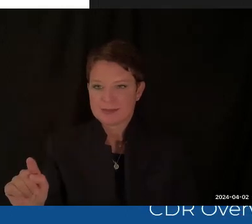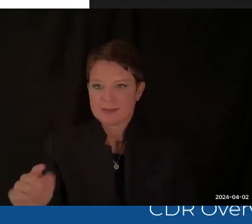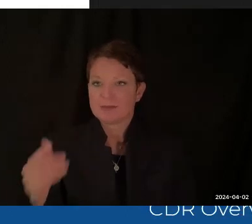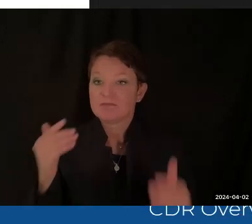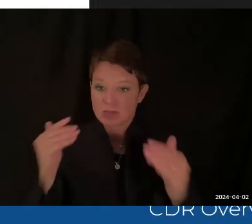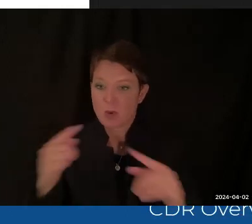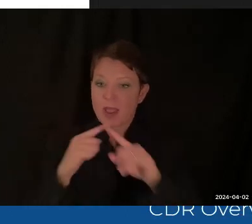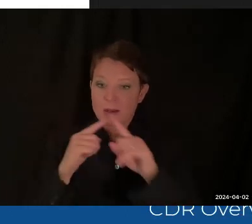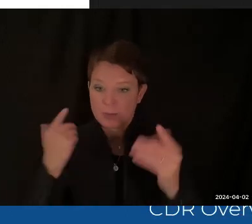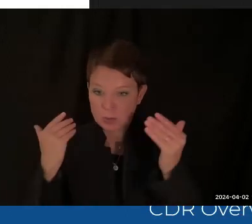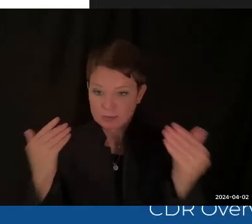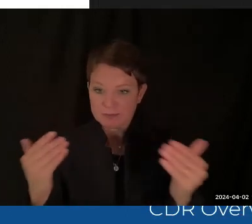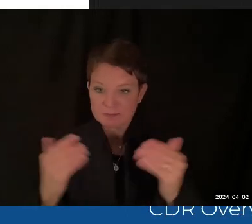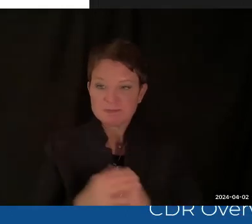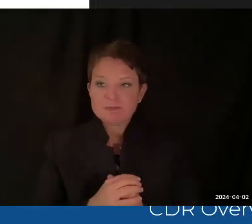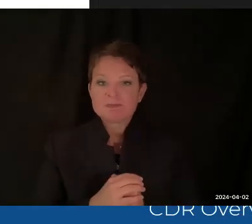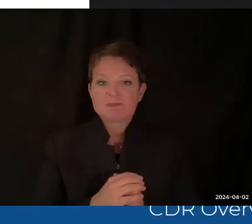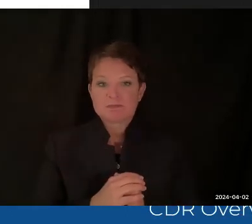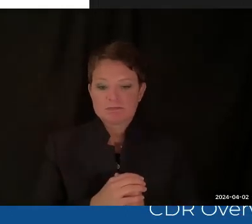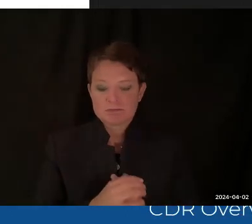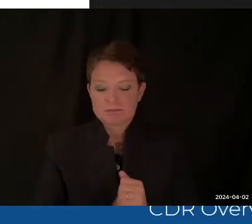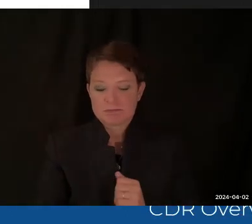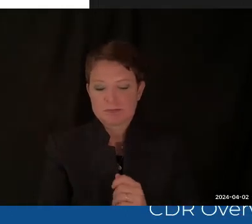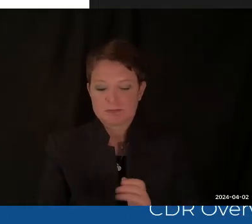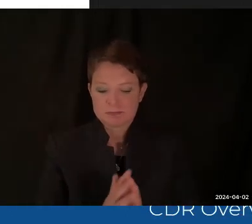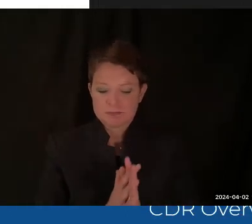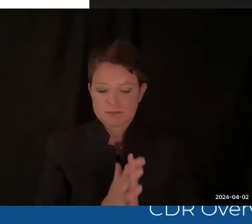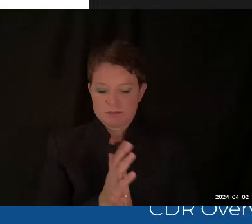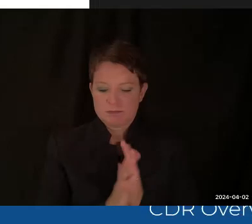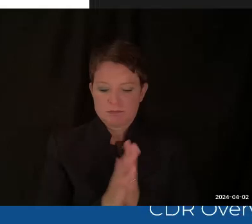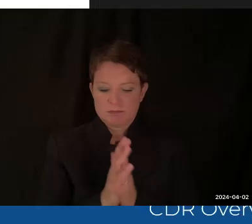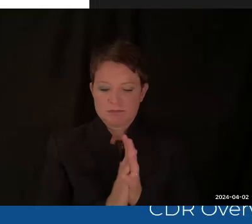Adam, you should be able to unmute at this time.